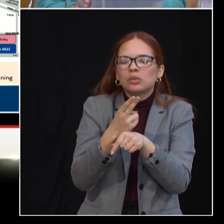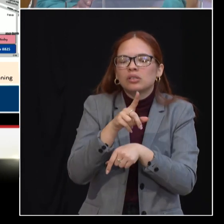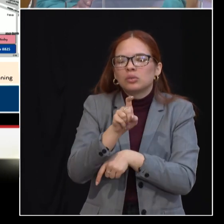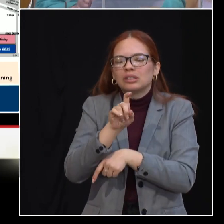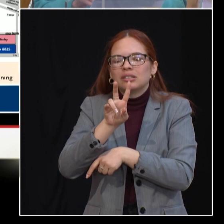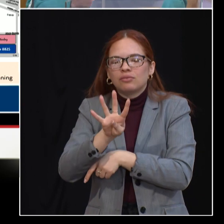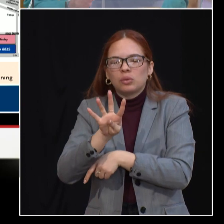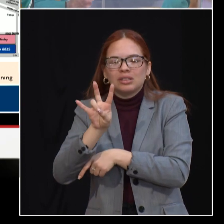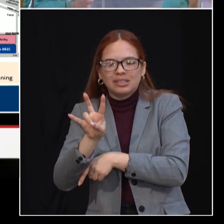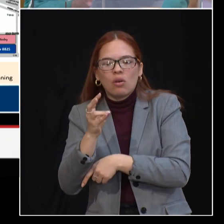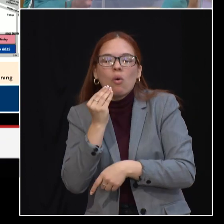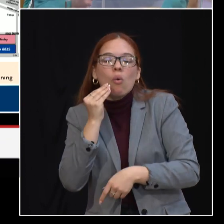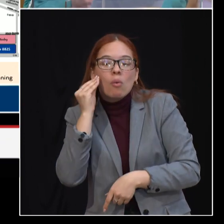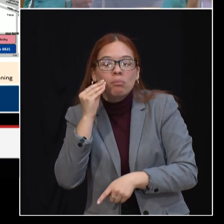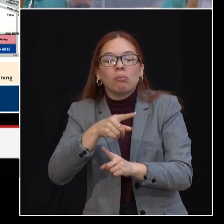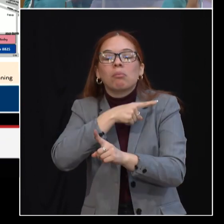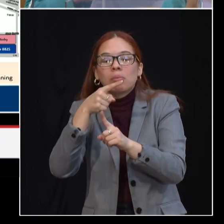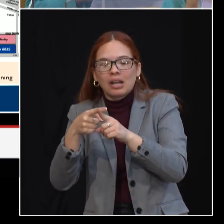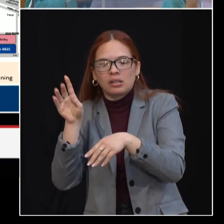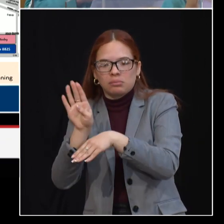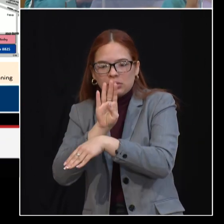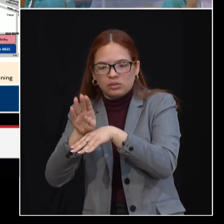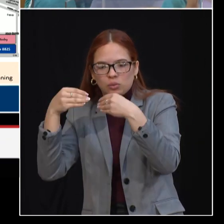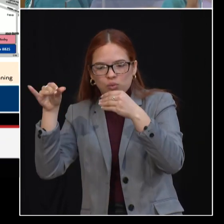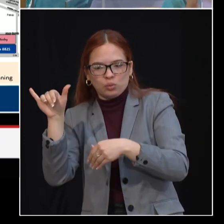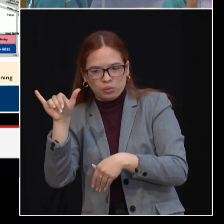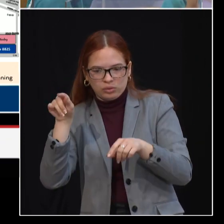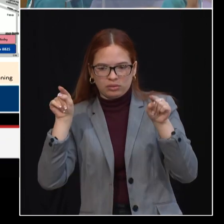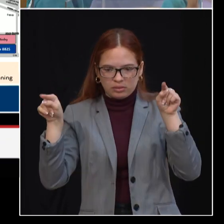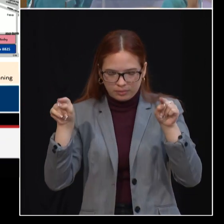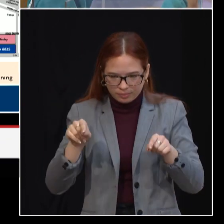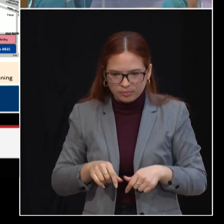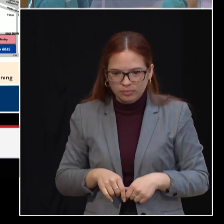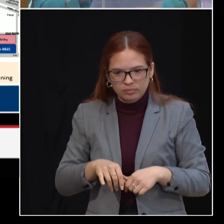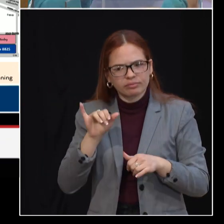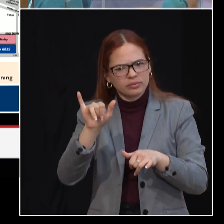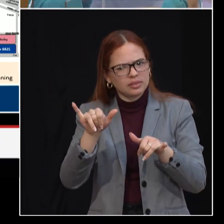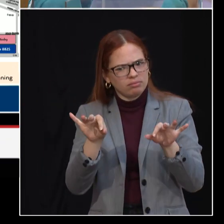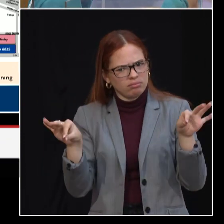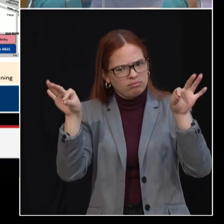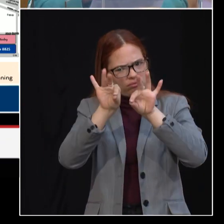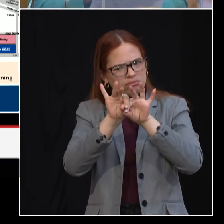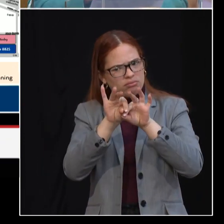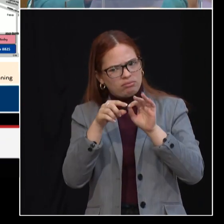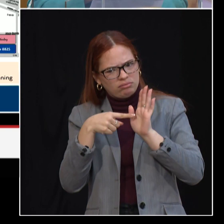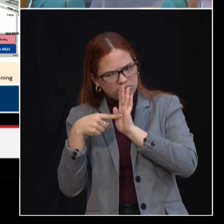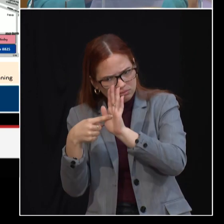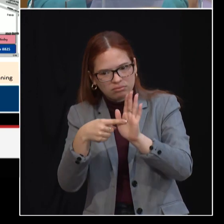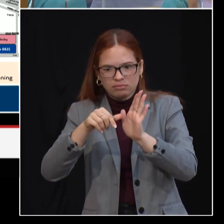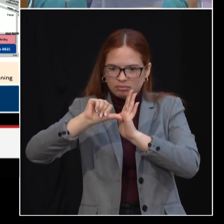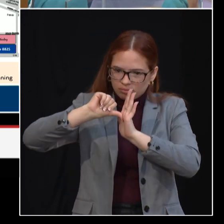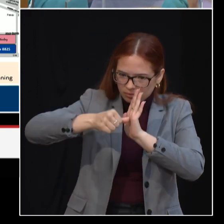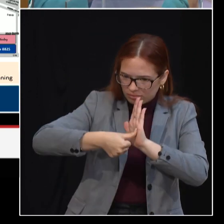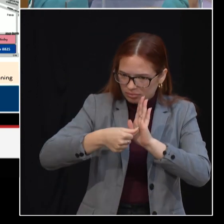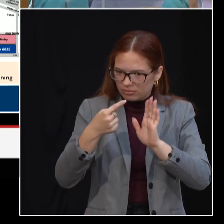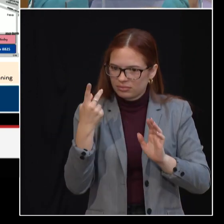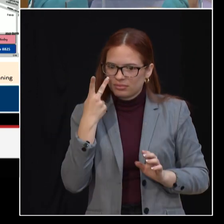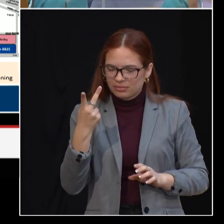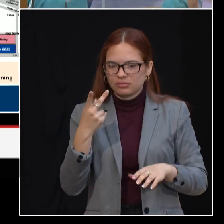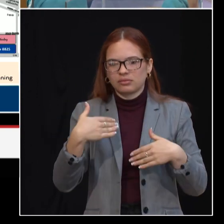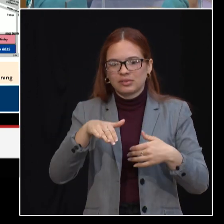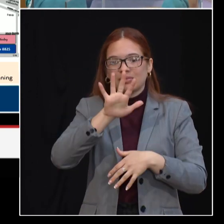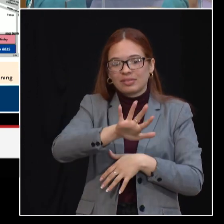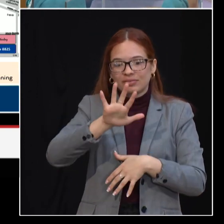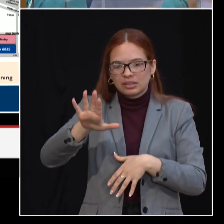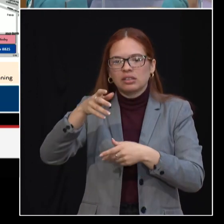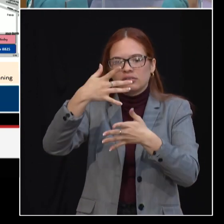also retail. More importantly, and I got to point out, the property will require a minimum of 55 replacement